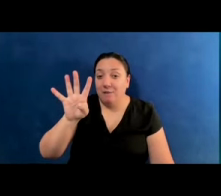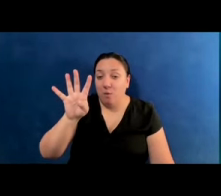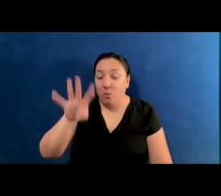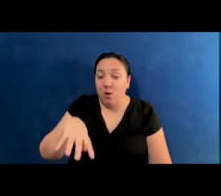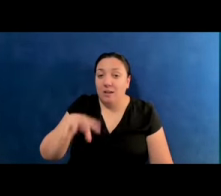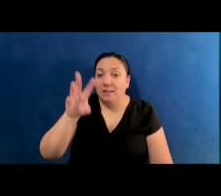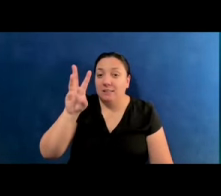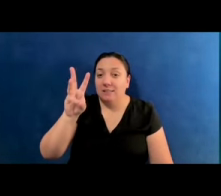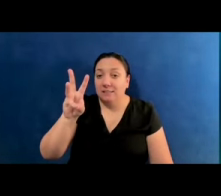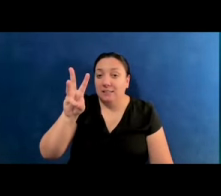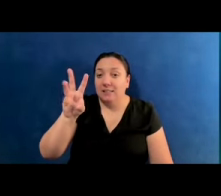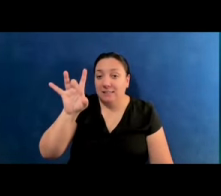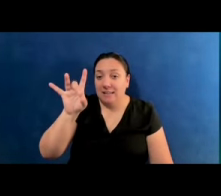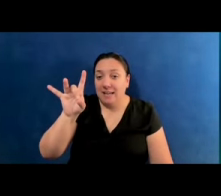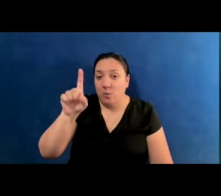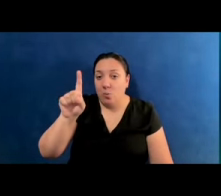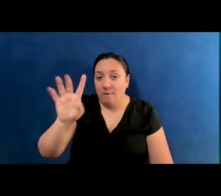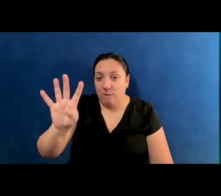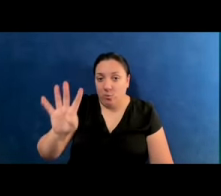821-6684-6814.